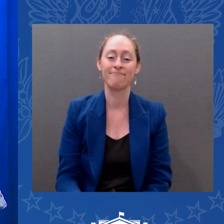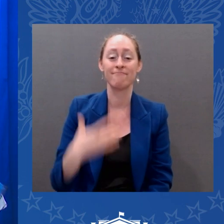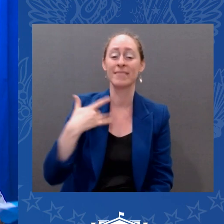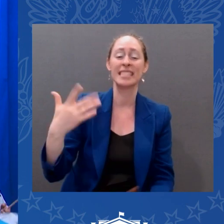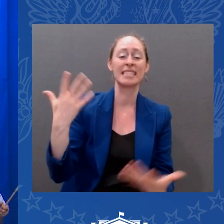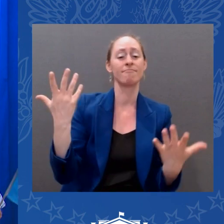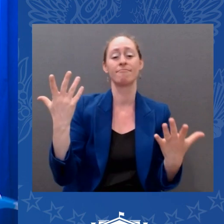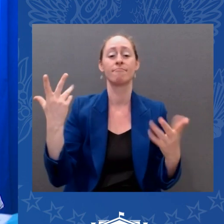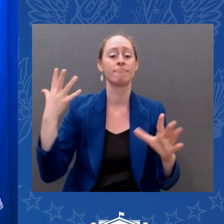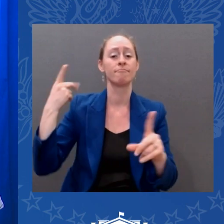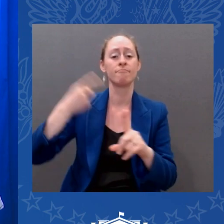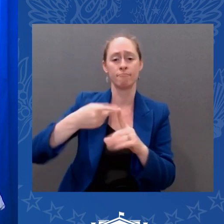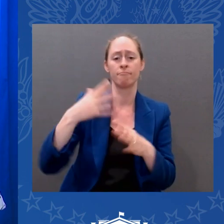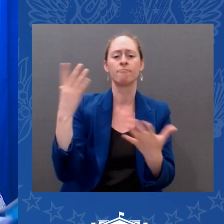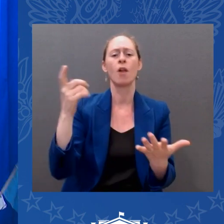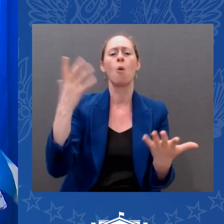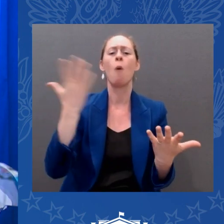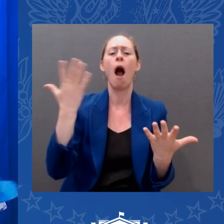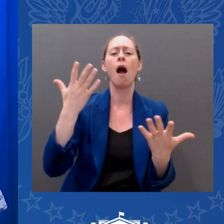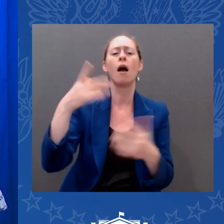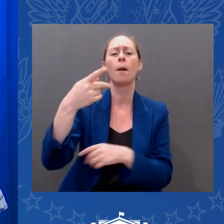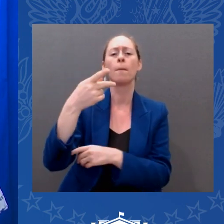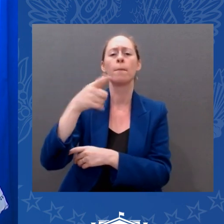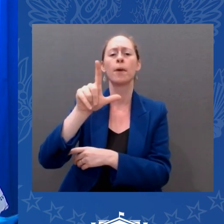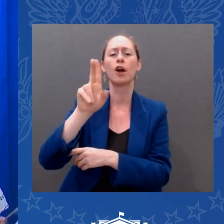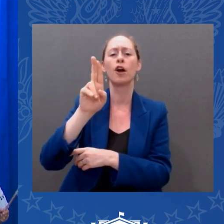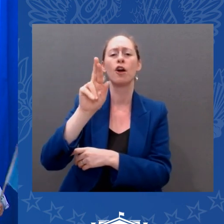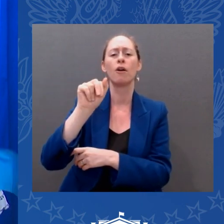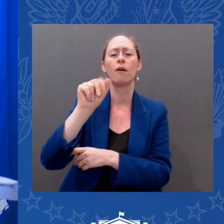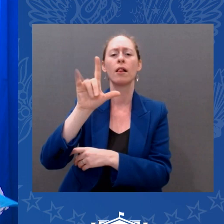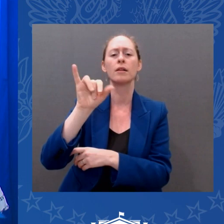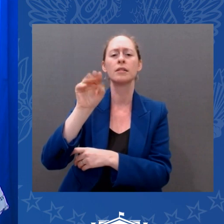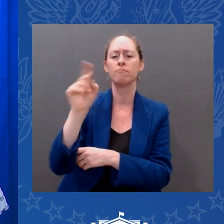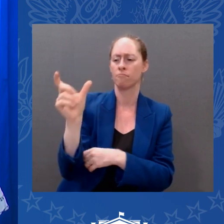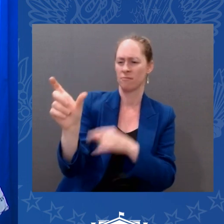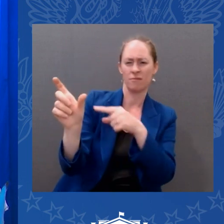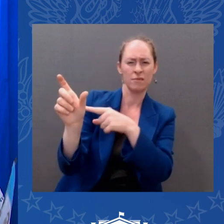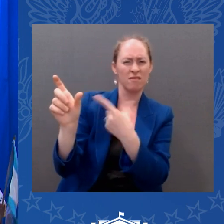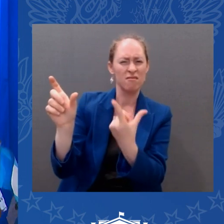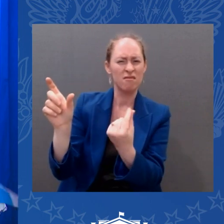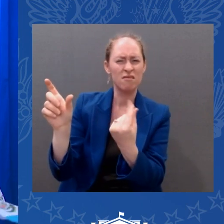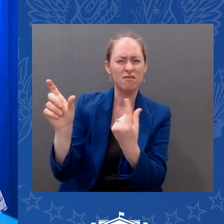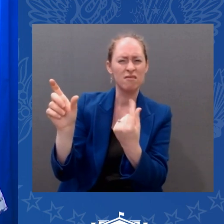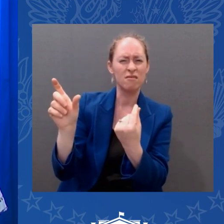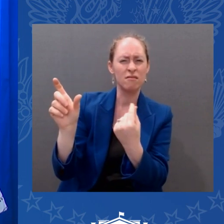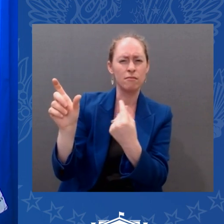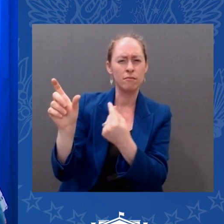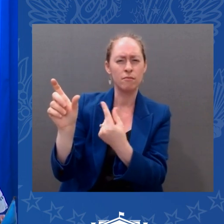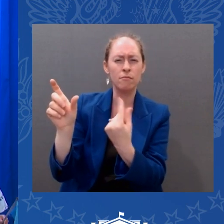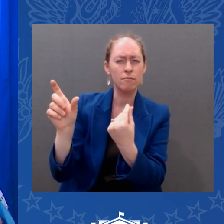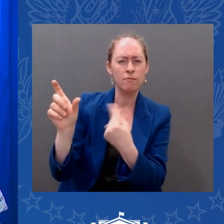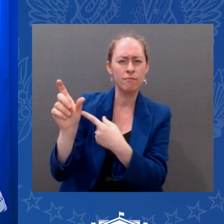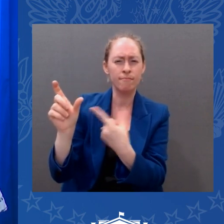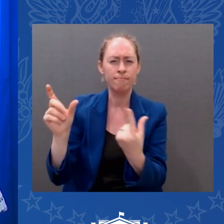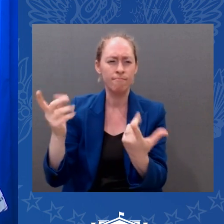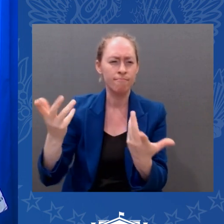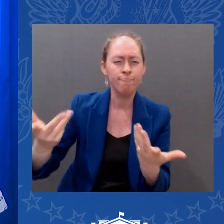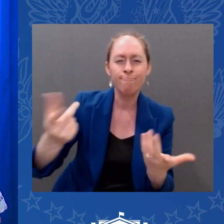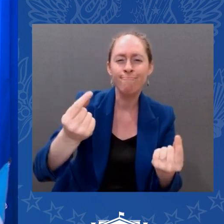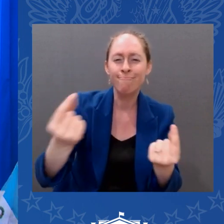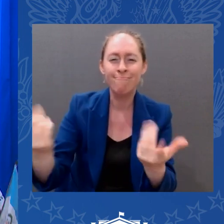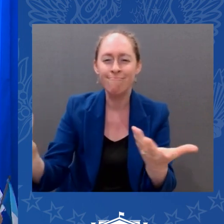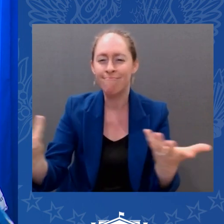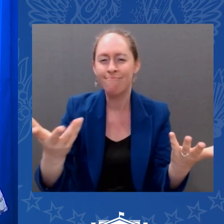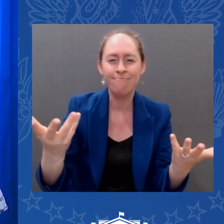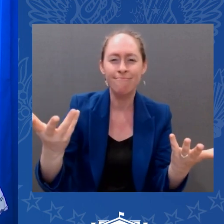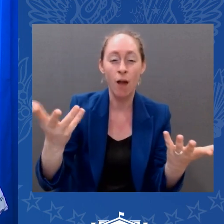here very proud, Kiara reminding me, all these young kids. I sit here as governor of California,